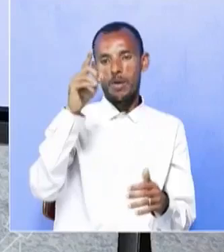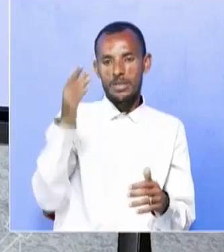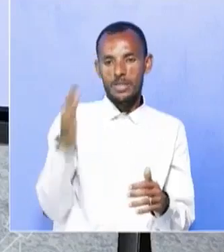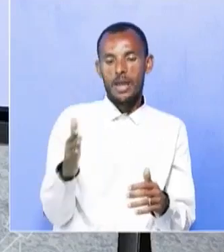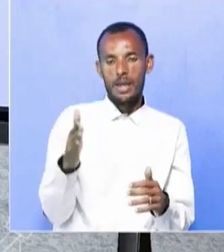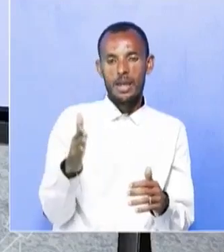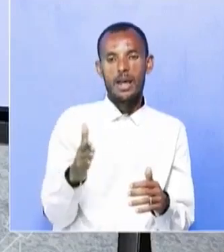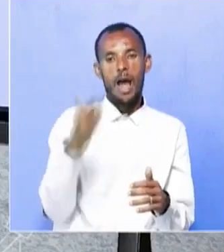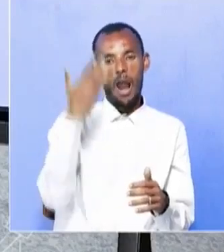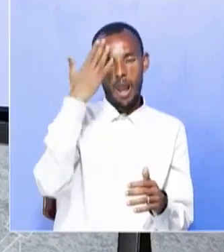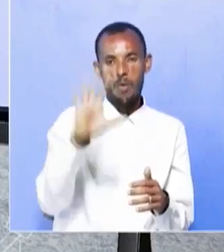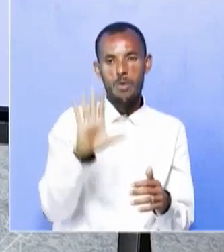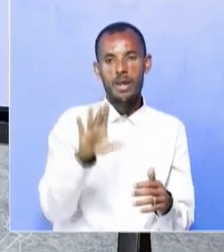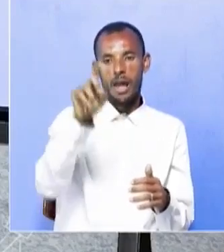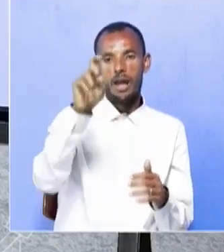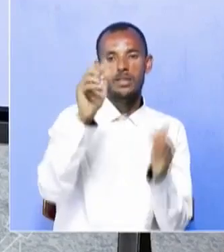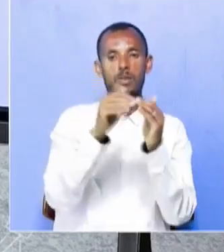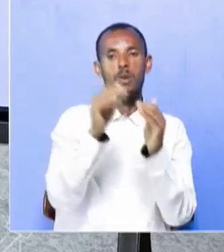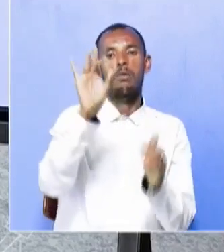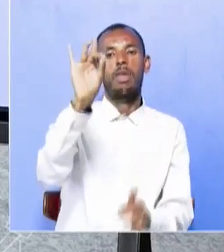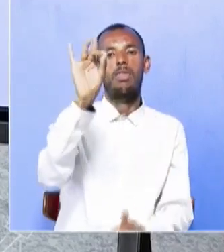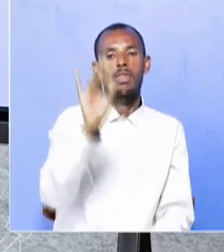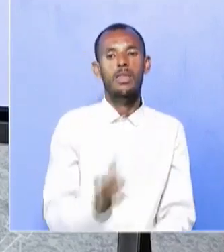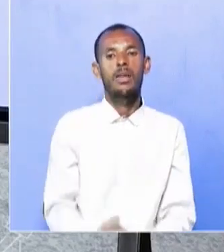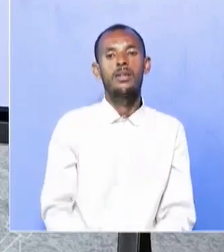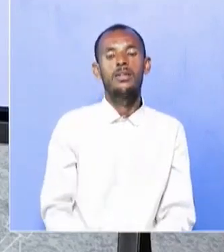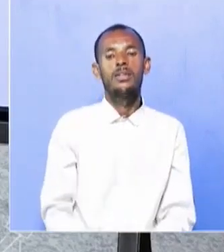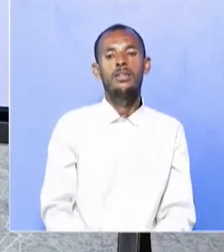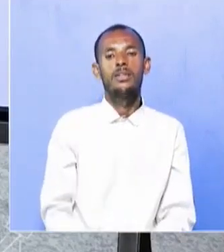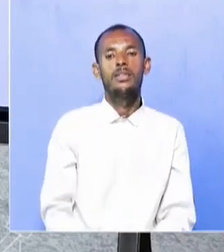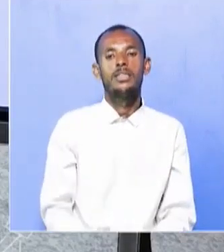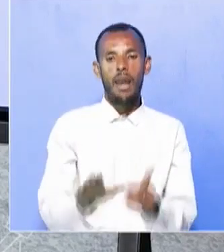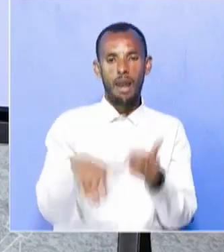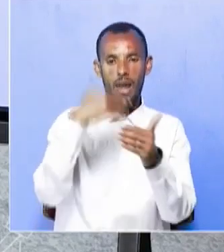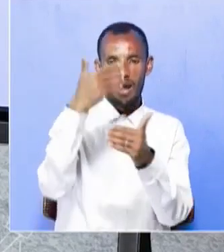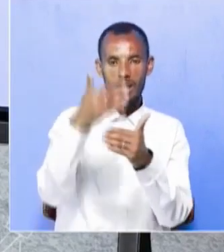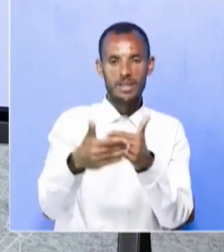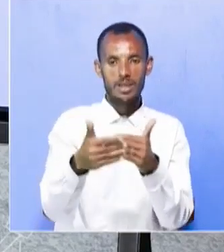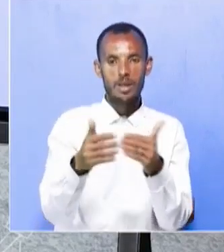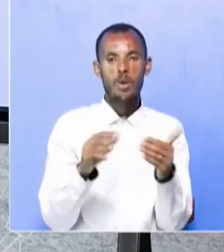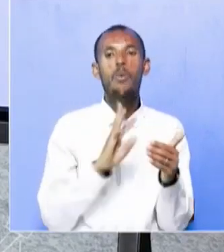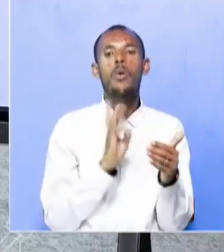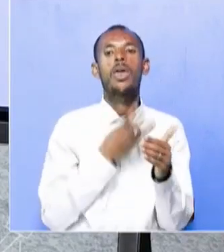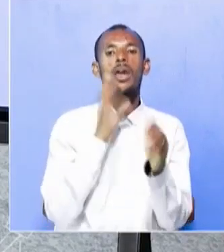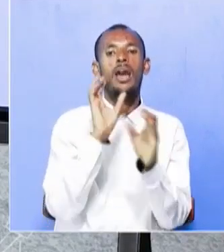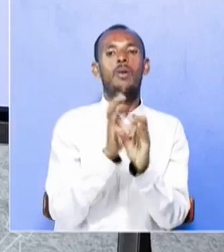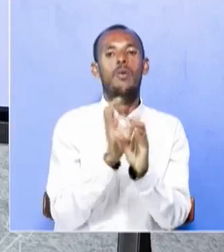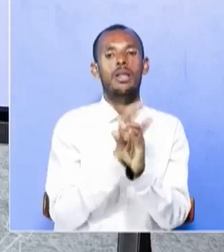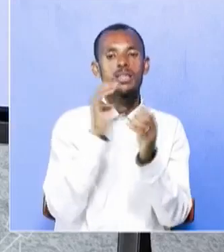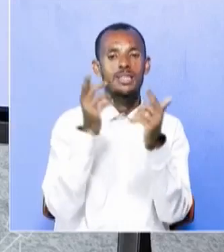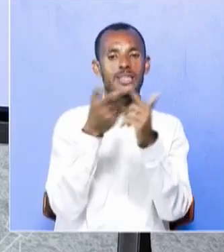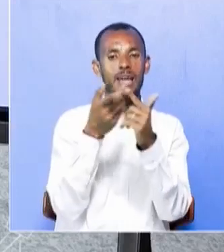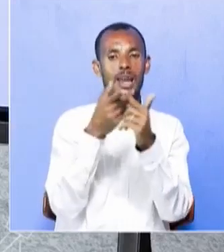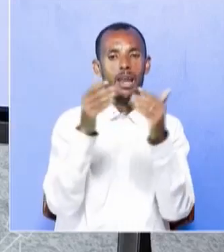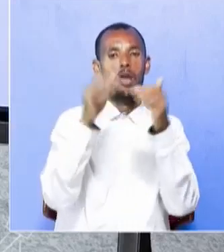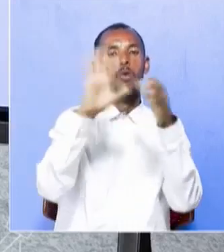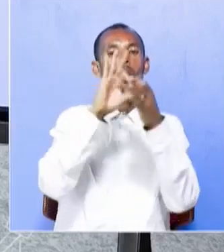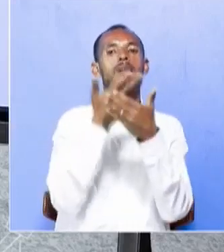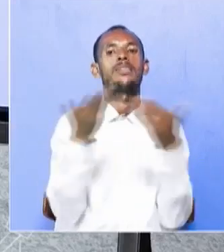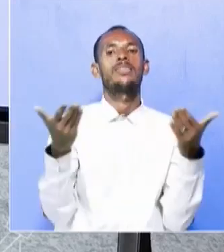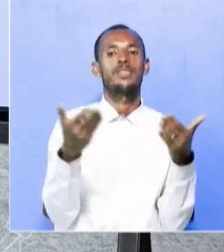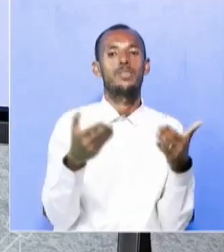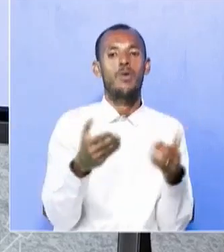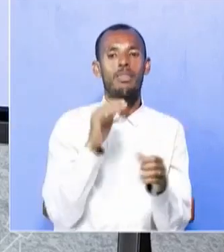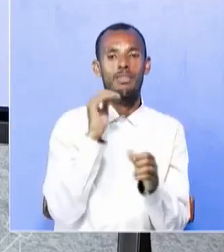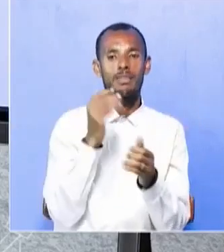unknown quadrilateral is 8. Okay, next we calculate the second equation. You can